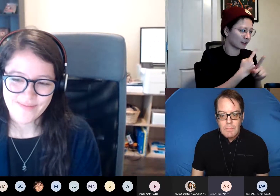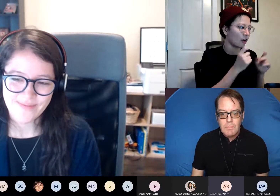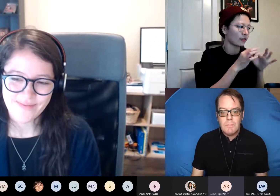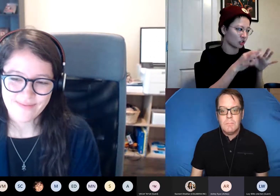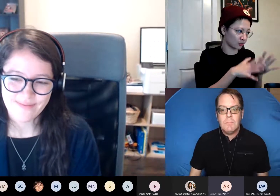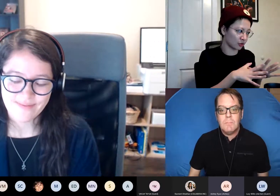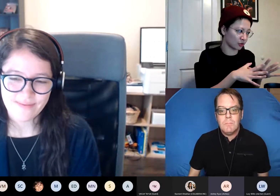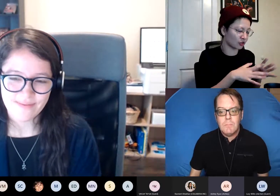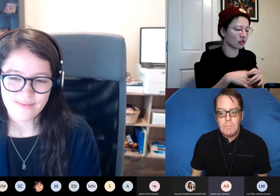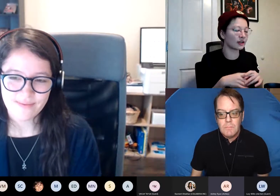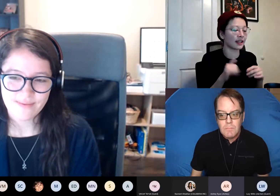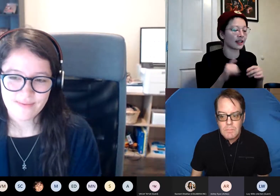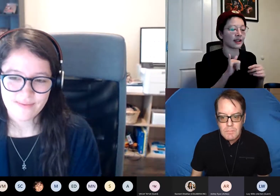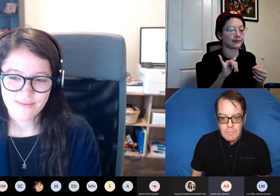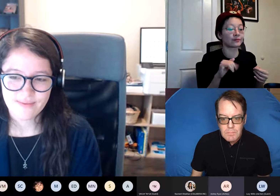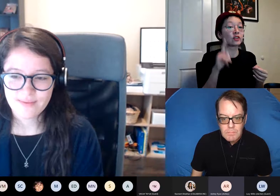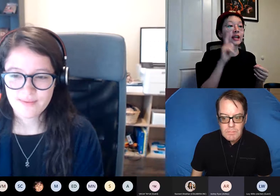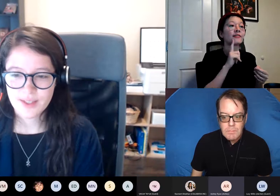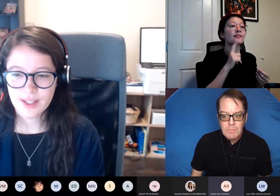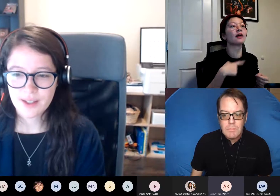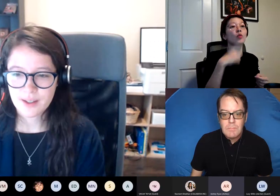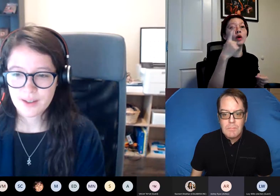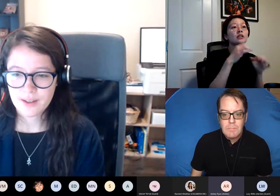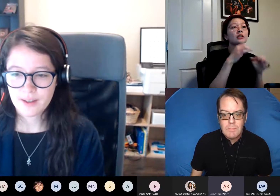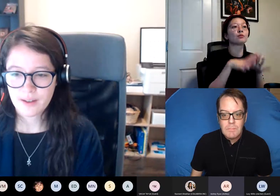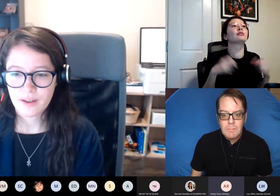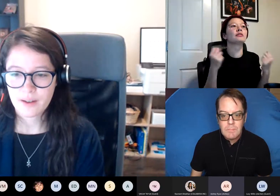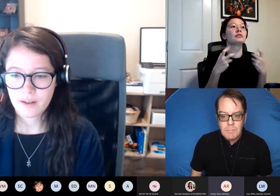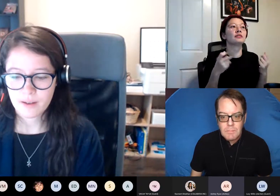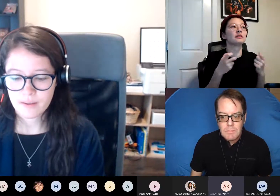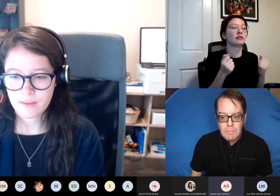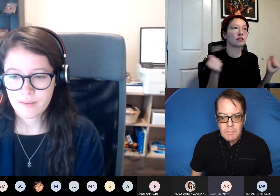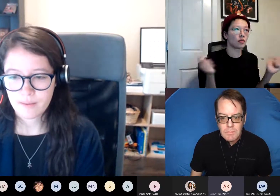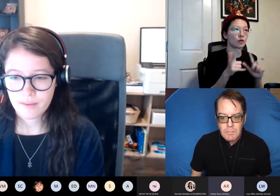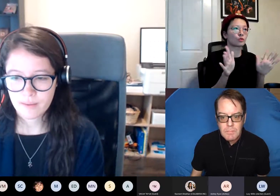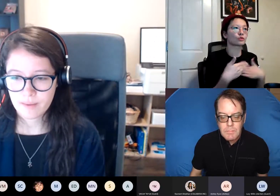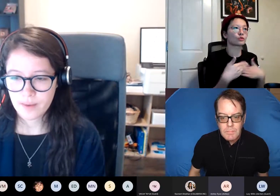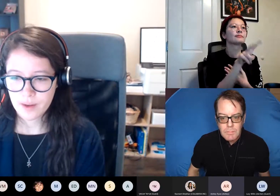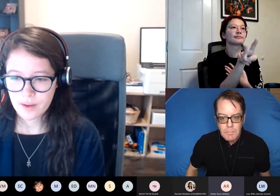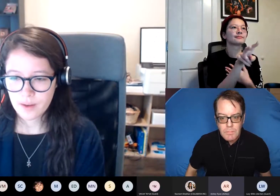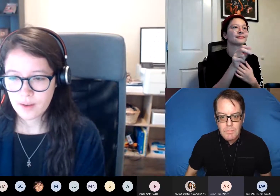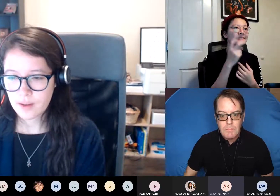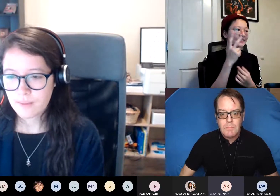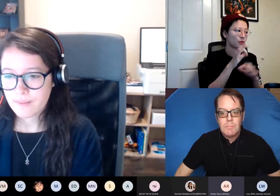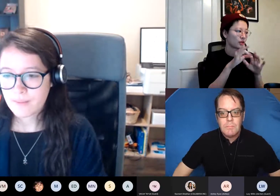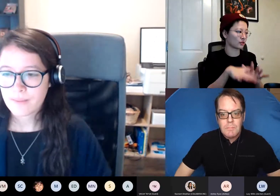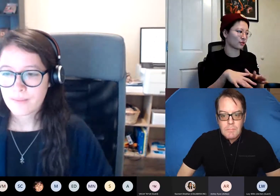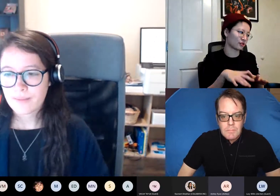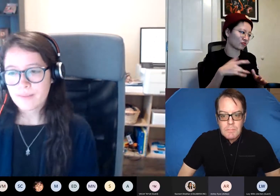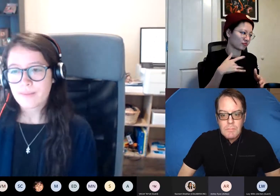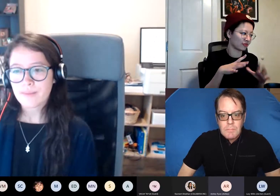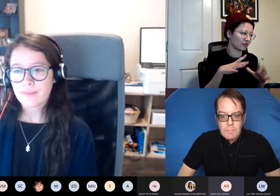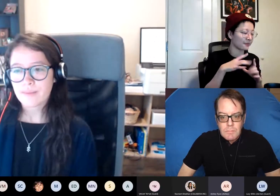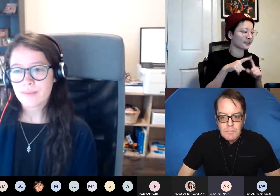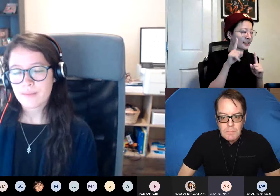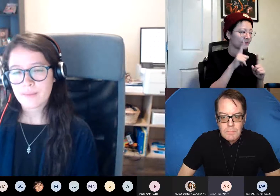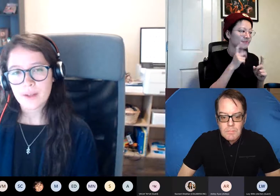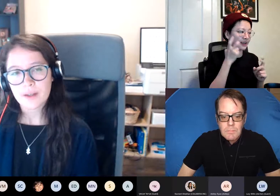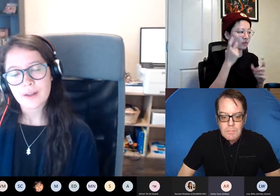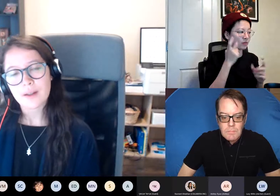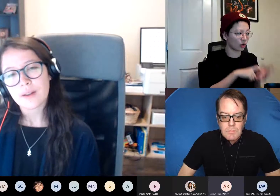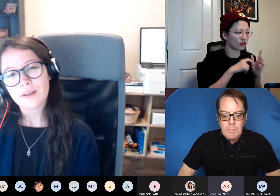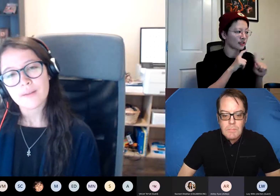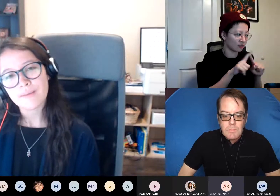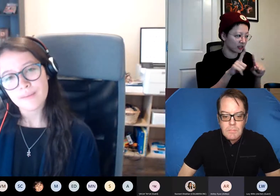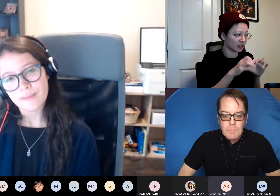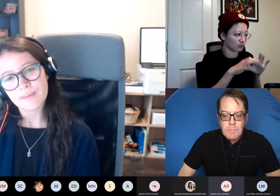deafblind, deaf plus, they do require their own type of specific interpreters. For example, if we have all of us